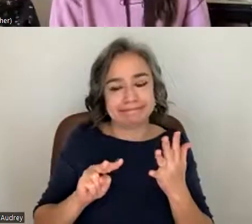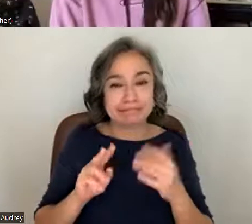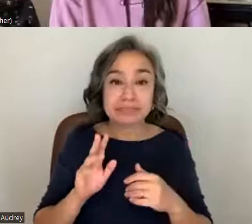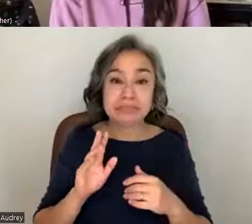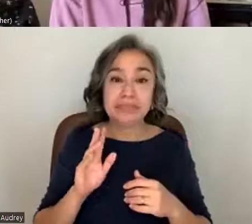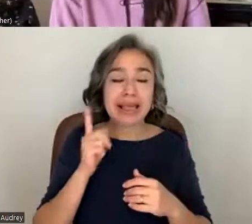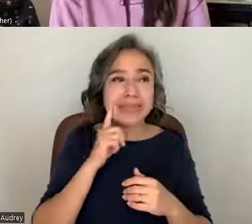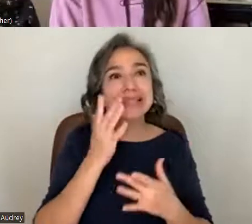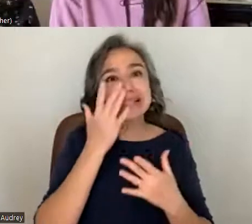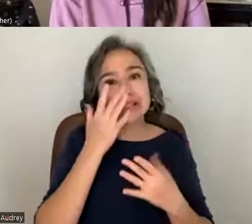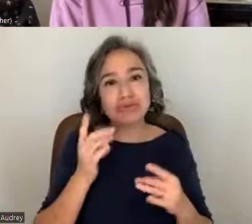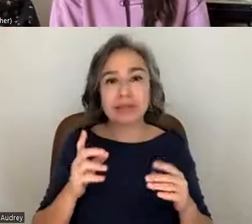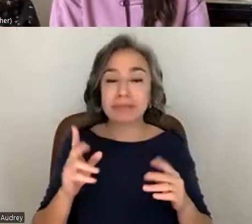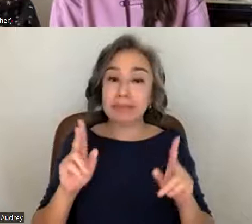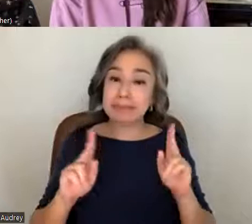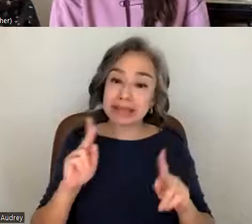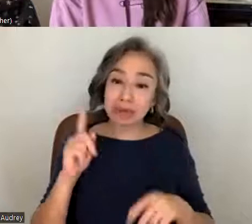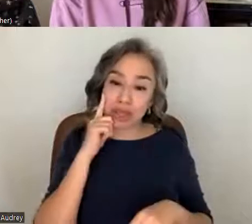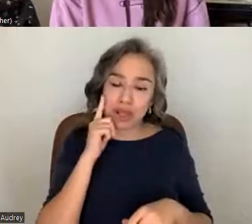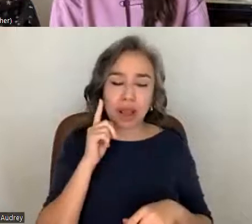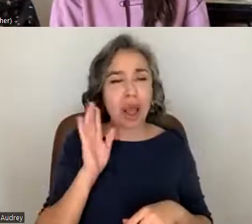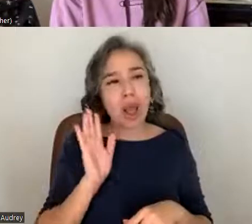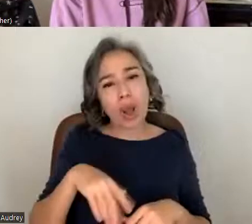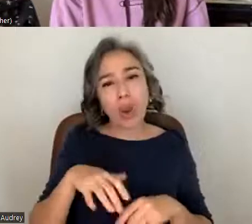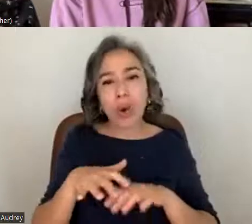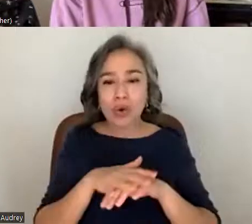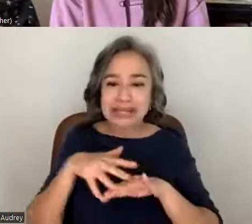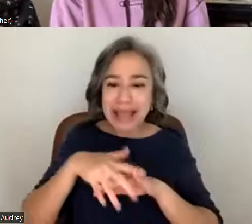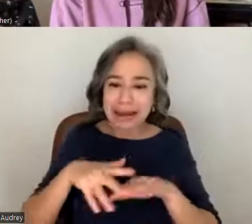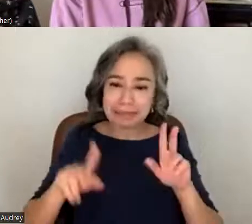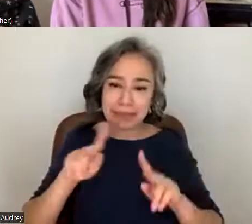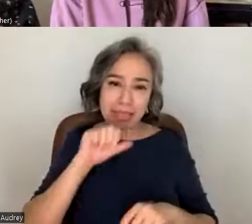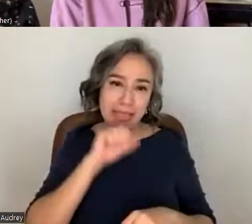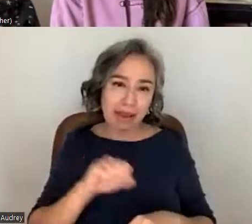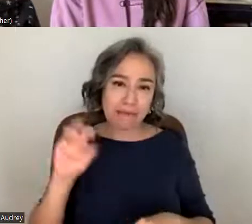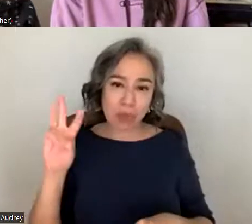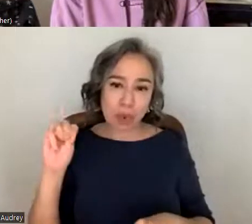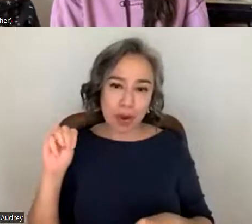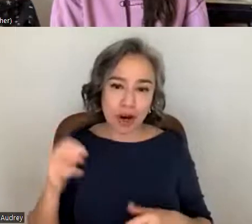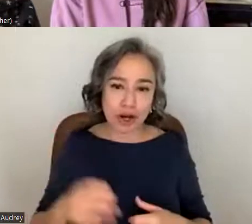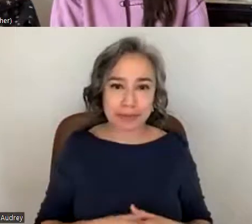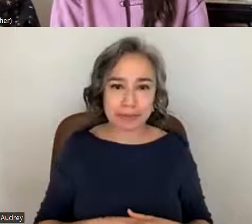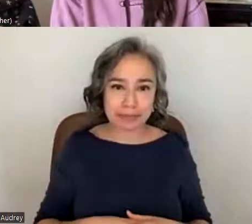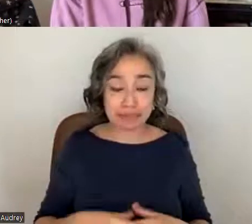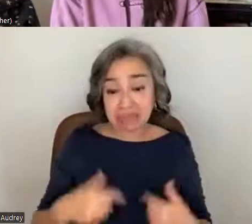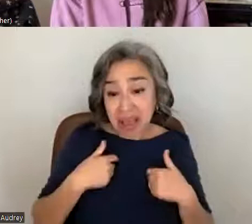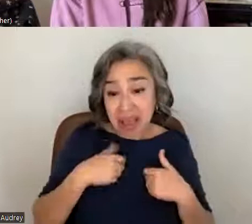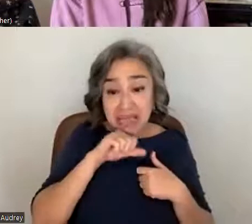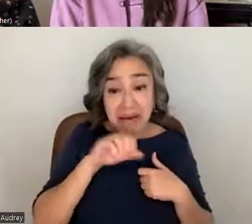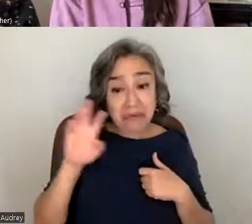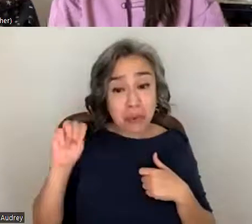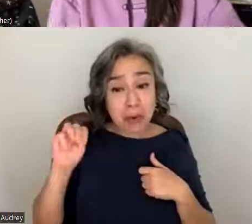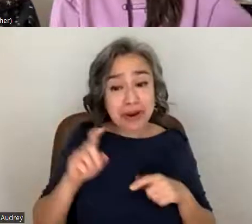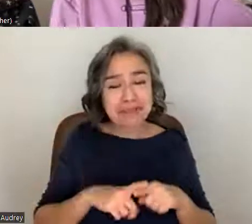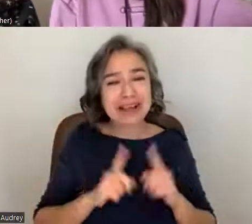everybody thinks that Native people love Walmart, and you know that I love Walmart, but the